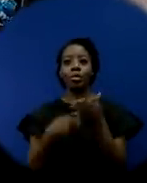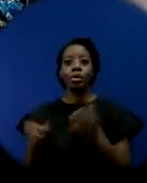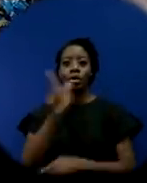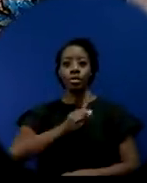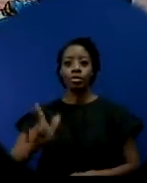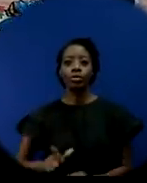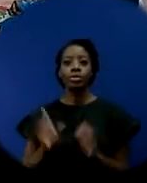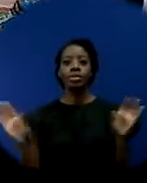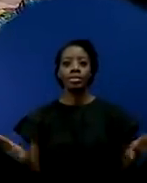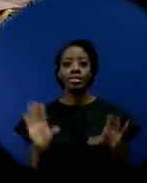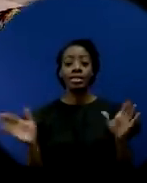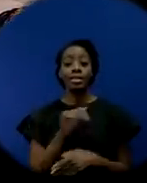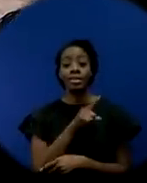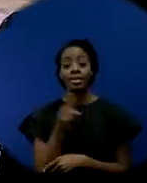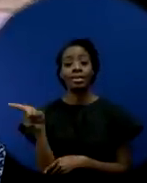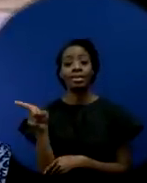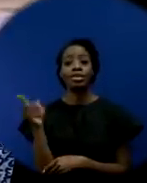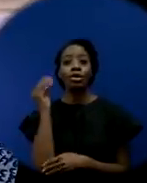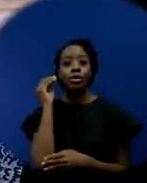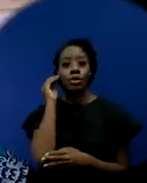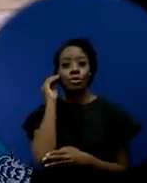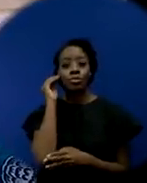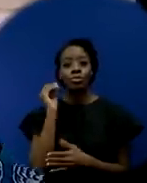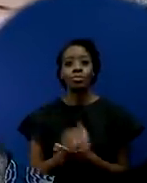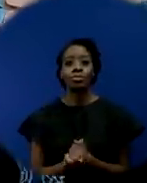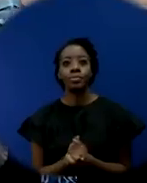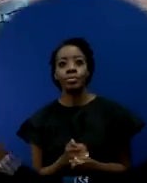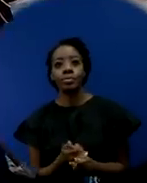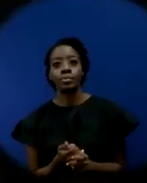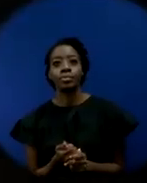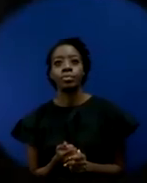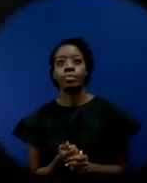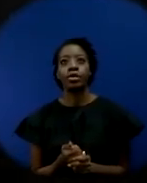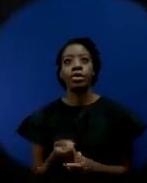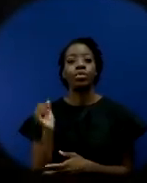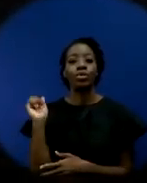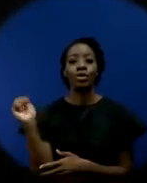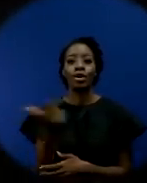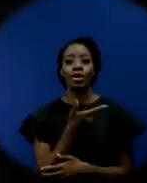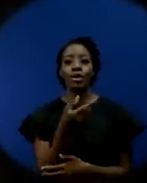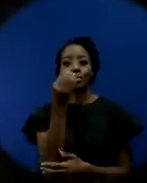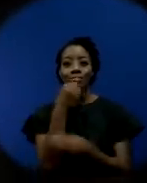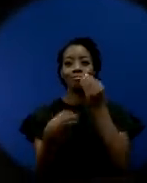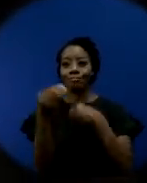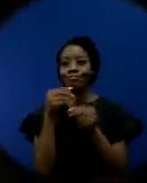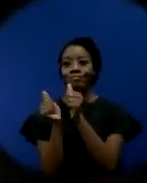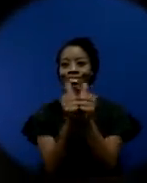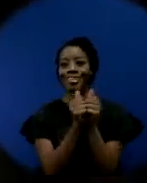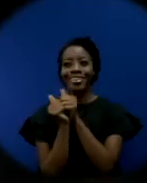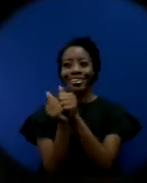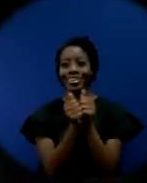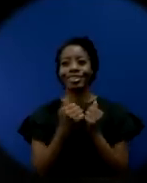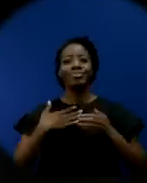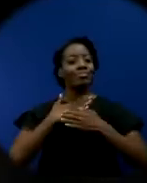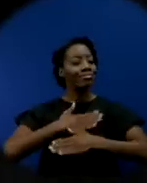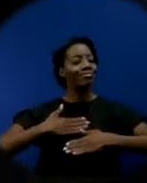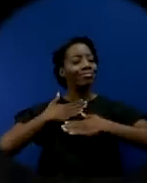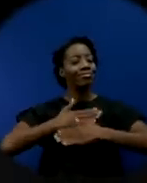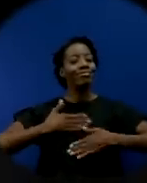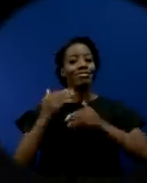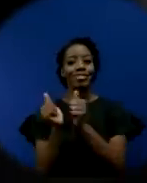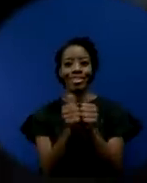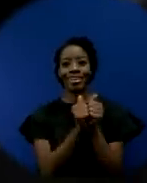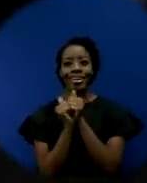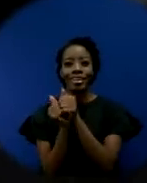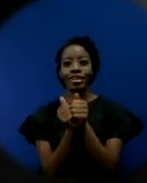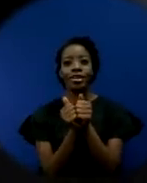in his house for his feast. We're going to all dine together. We're going to enjoy ourselves together. At